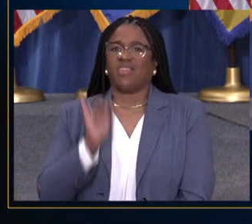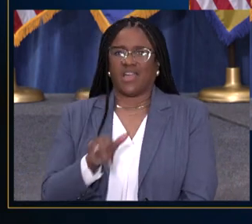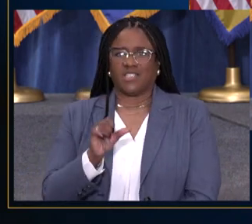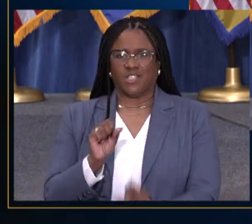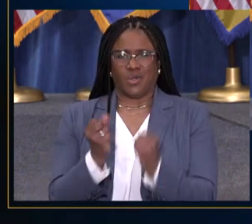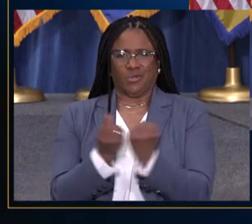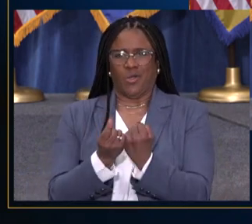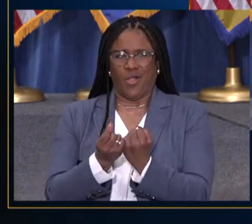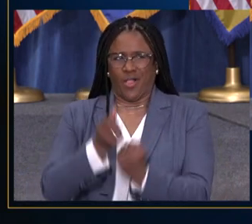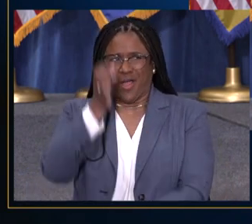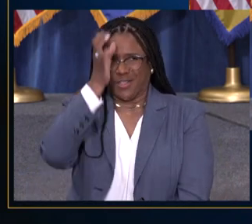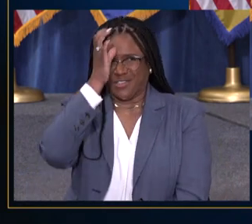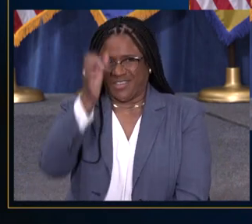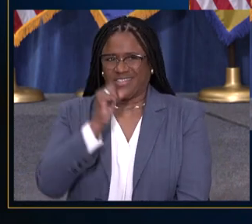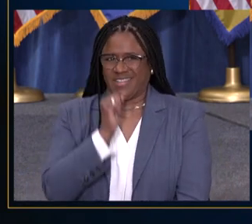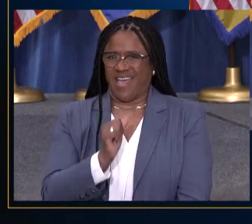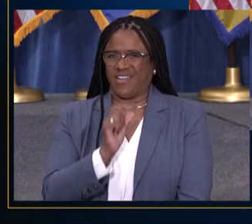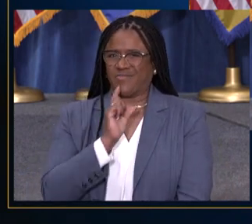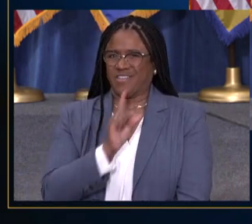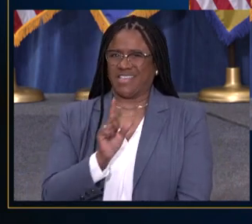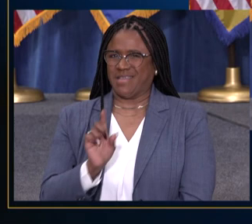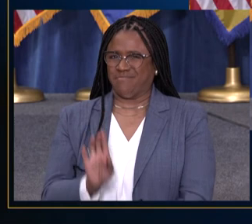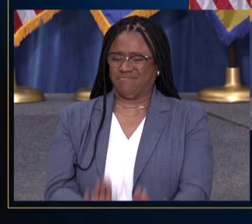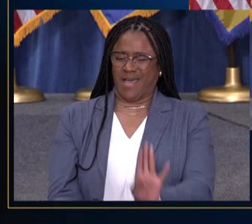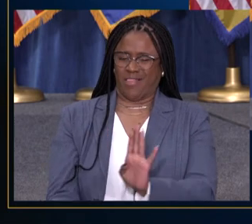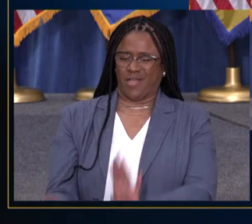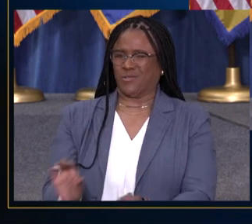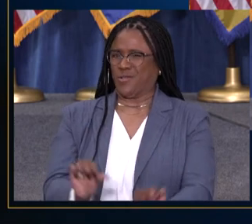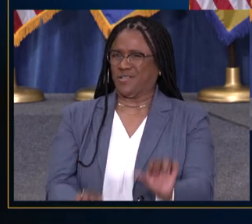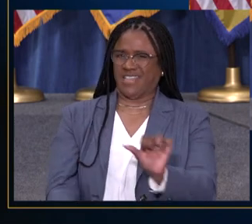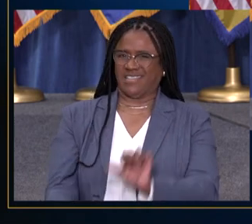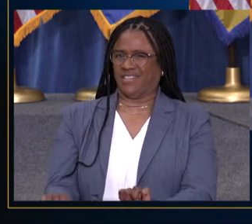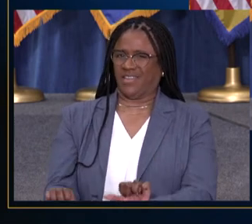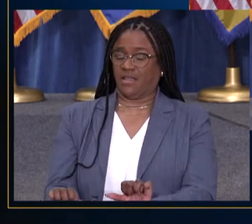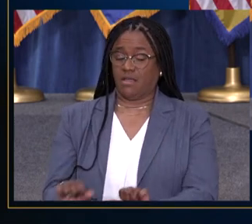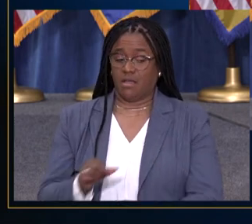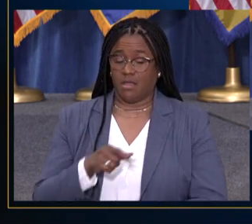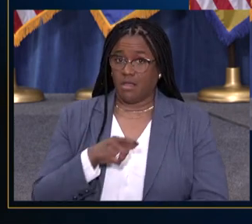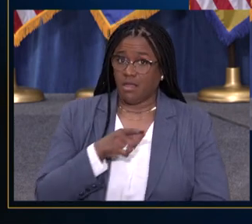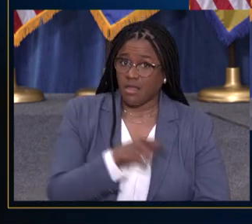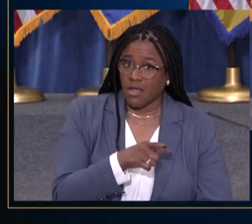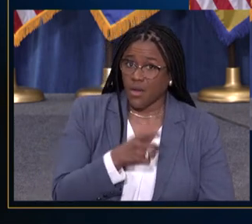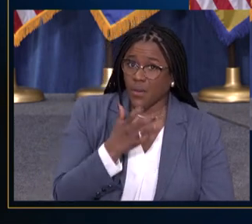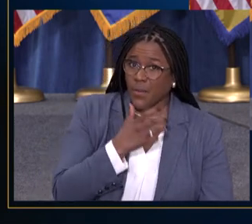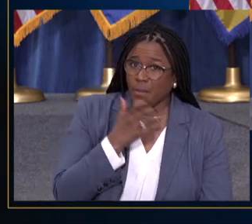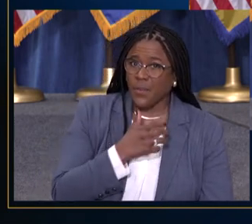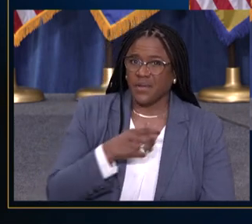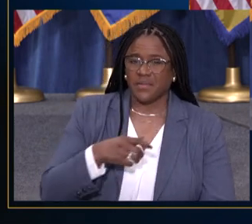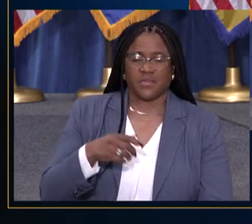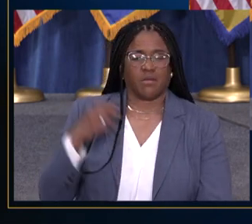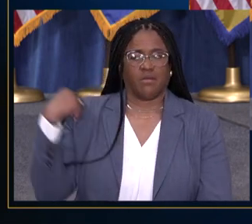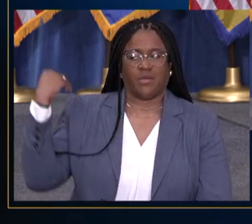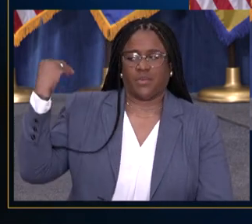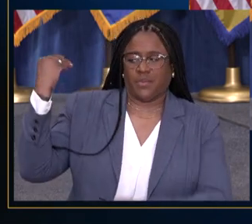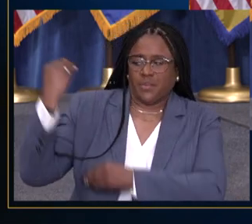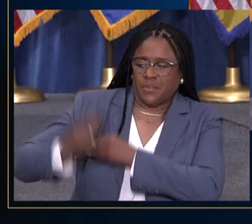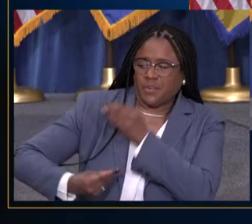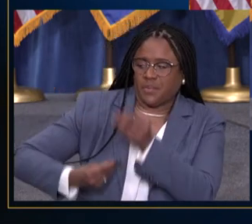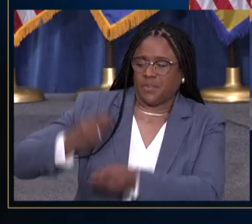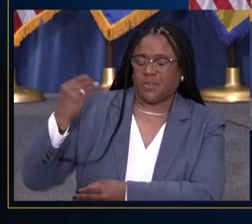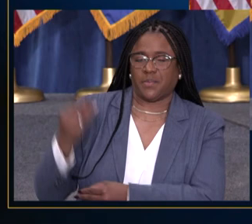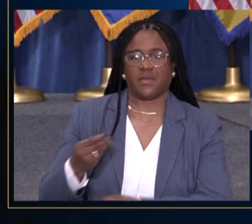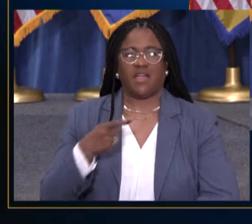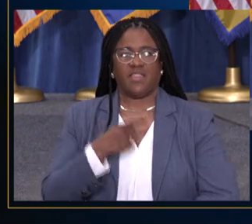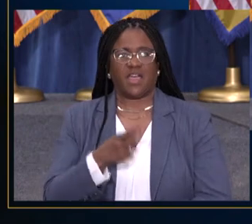construct and it is not biological, these corrections are actually based on the long debunked premise that there are